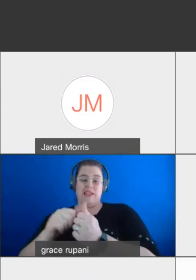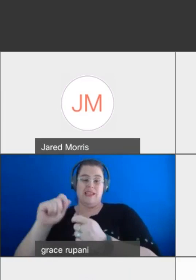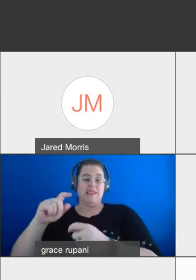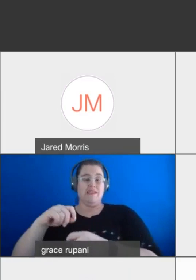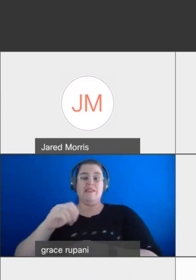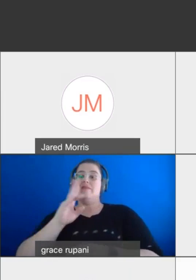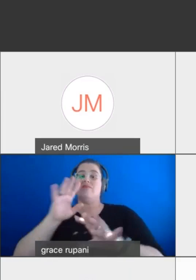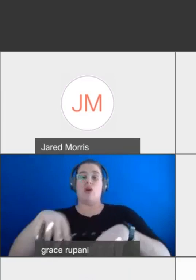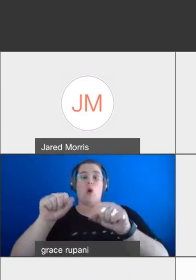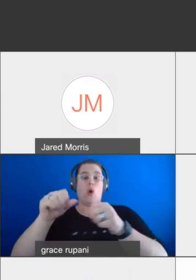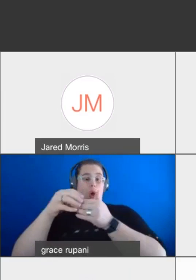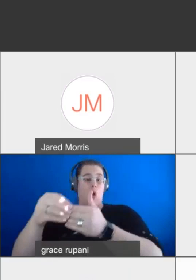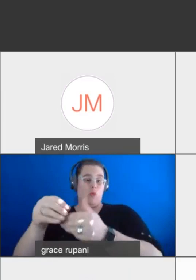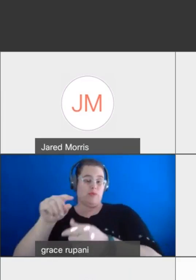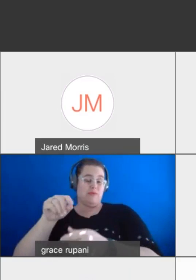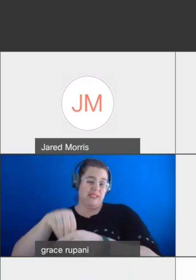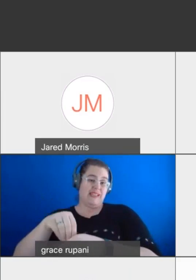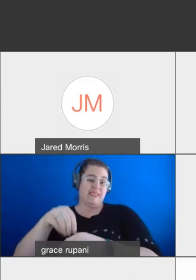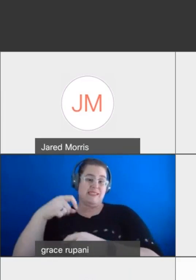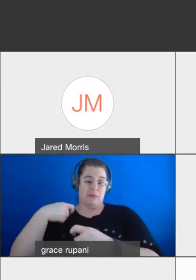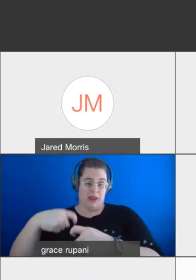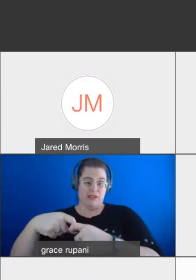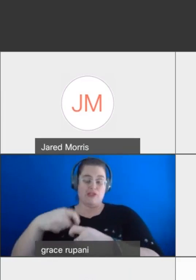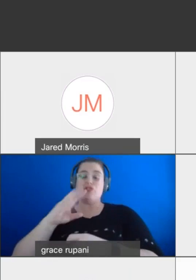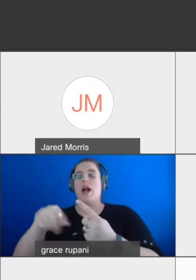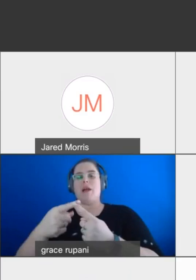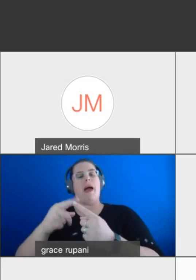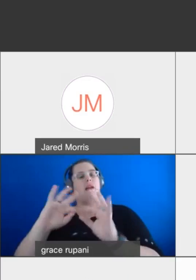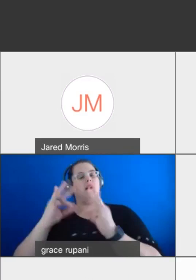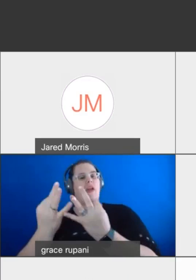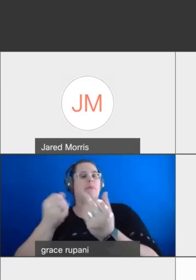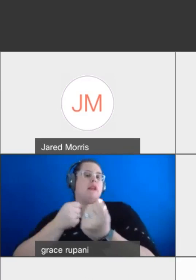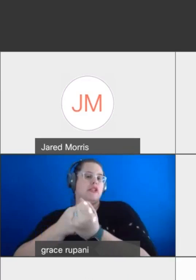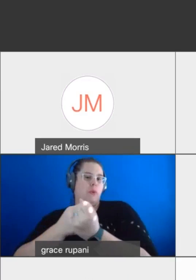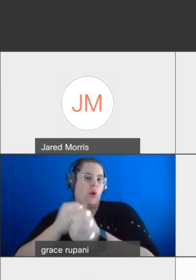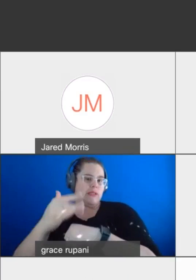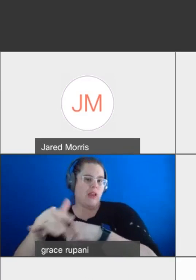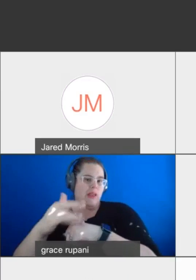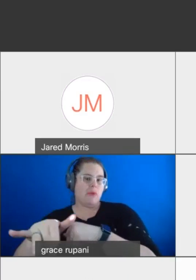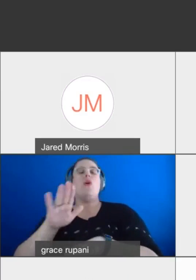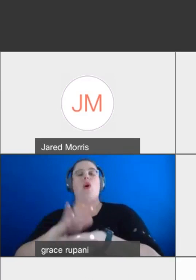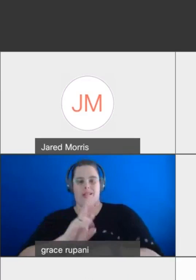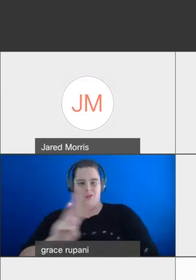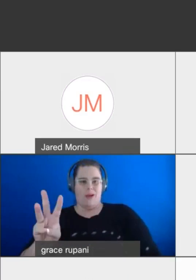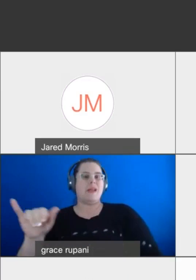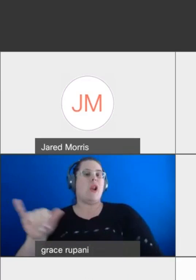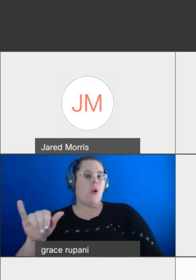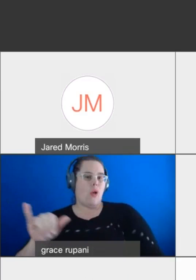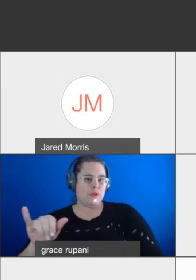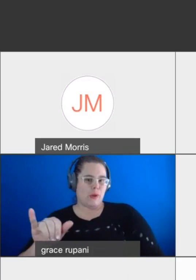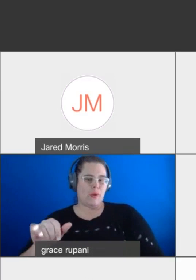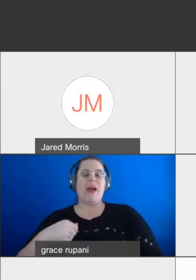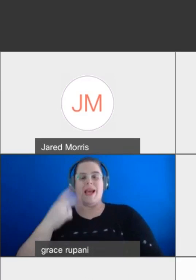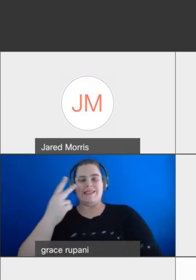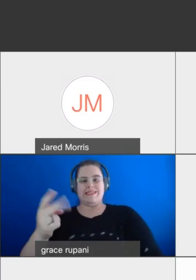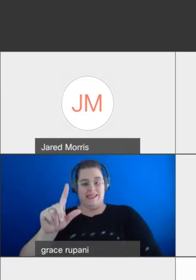about supports for families, and that is also on our website. I do see the link is here for